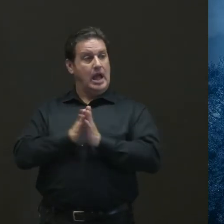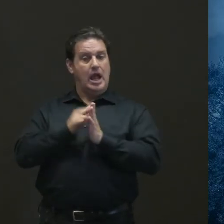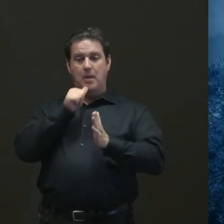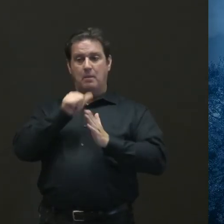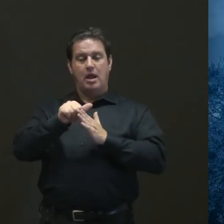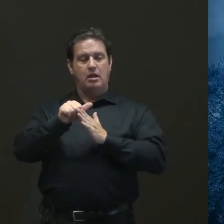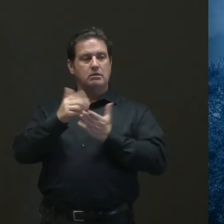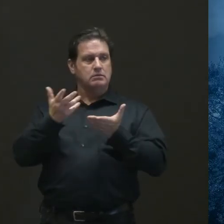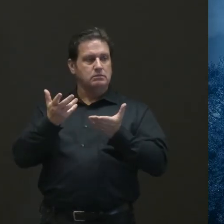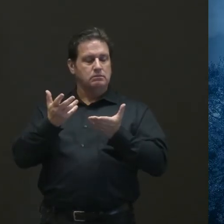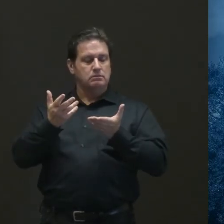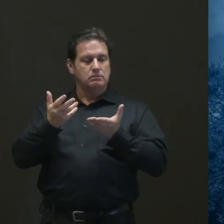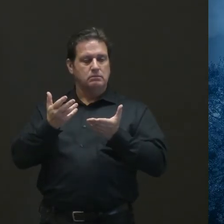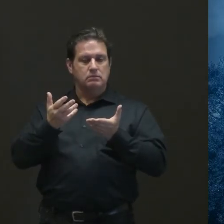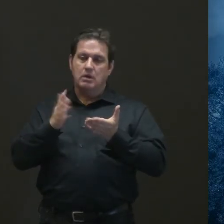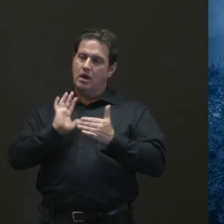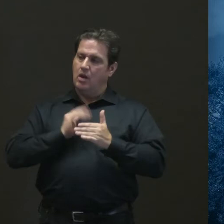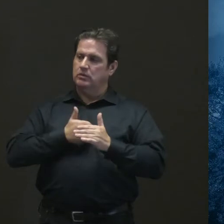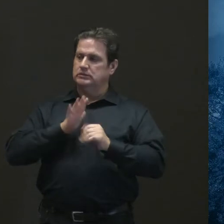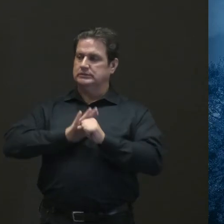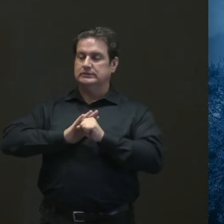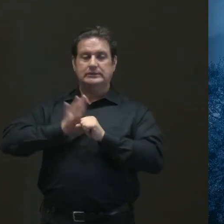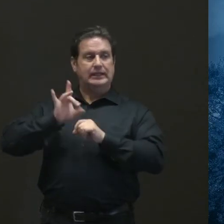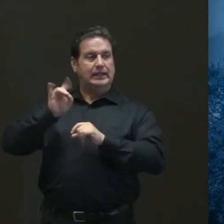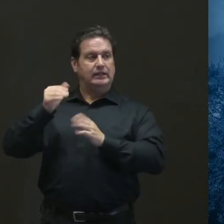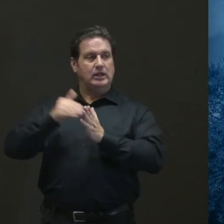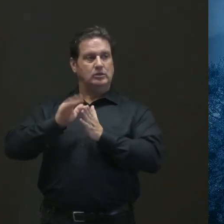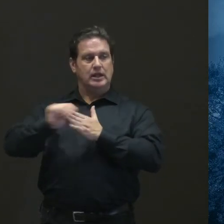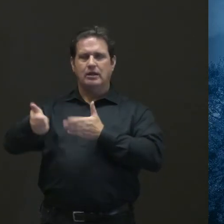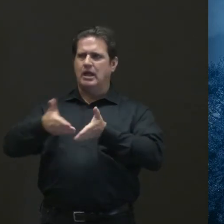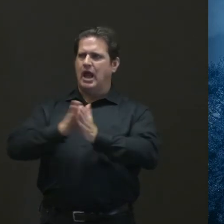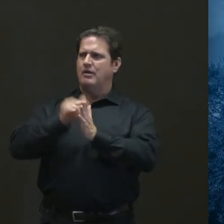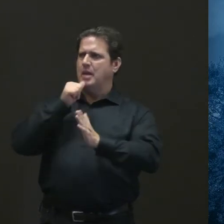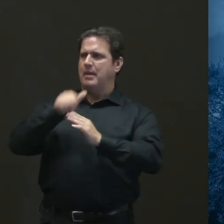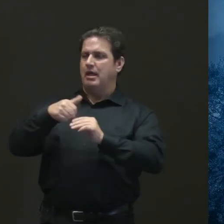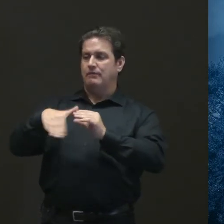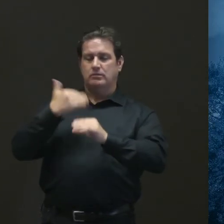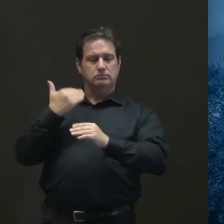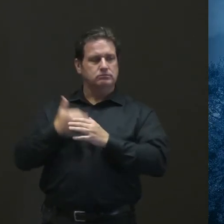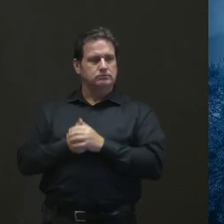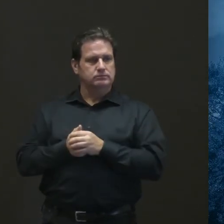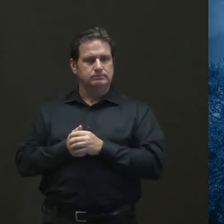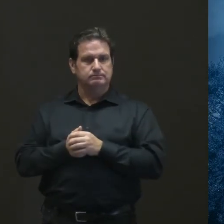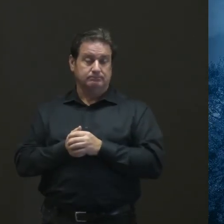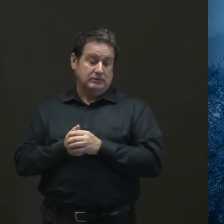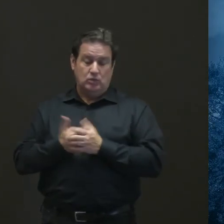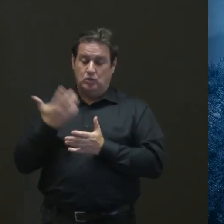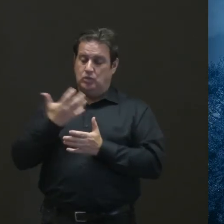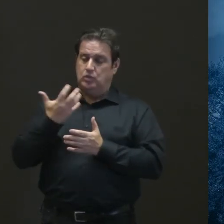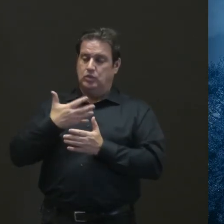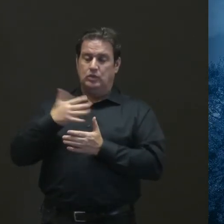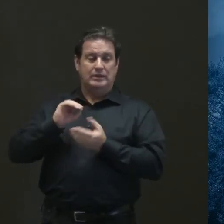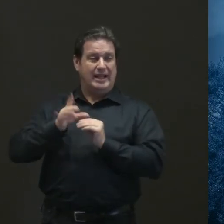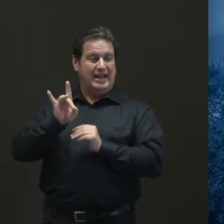And on our side, over 80,000 asked for a vote by mail ballots. That's an incredible